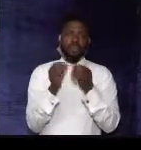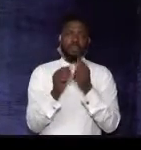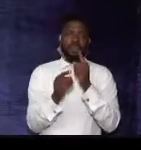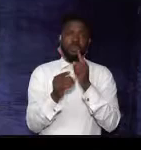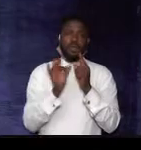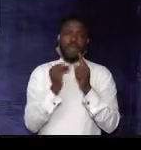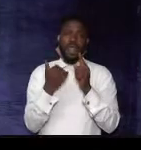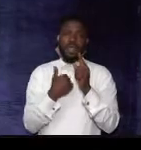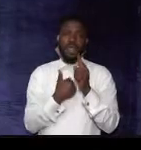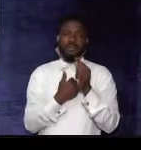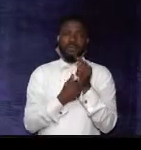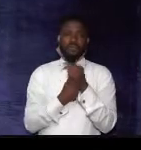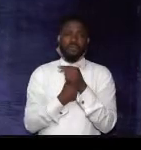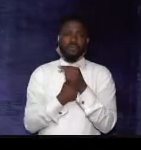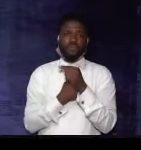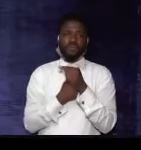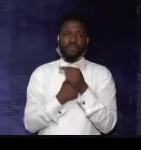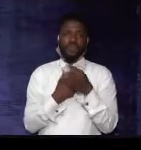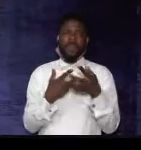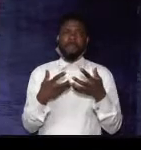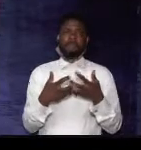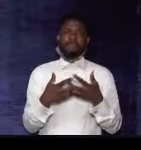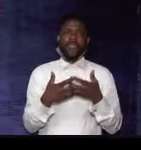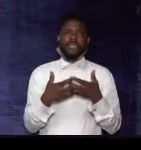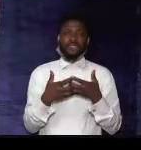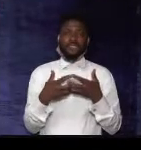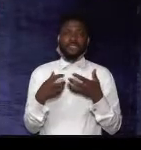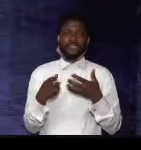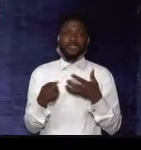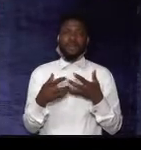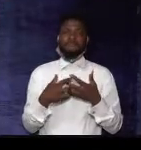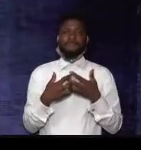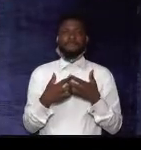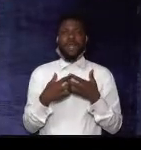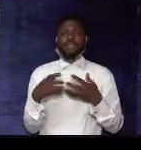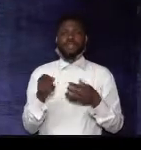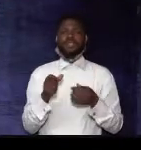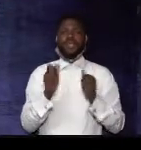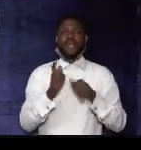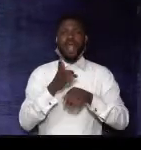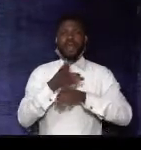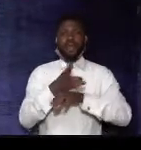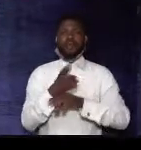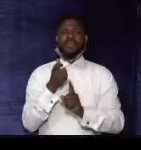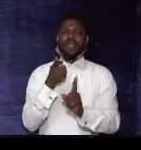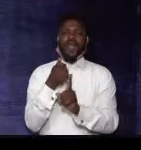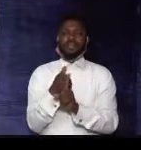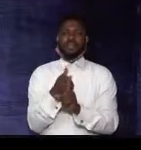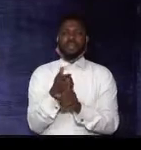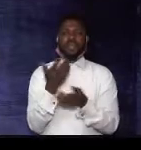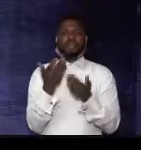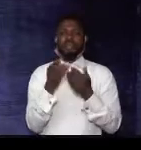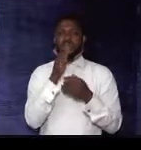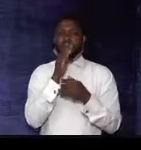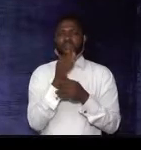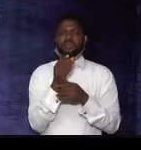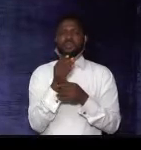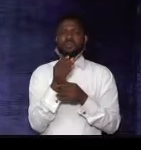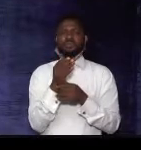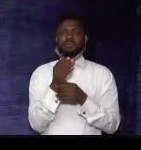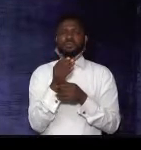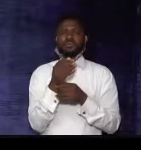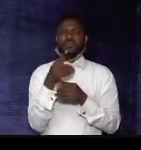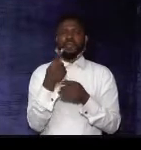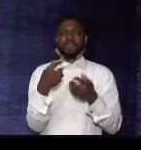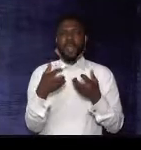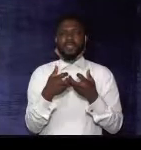first one here I have is machines. Machines can cause accident. Maybe